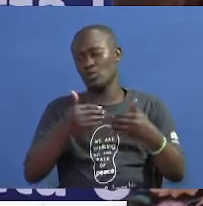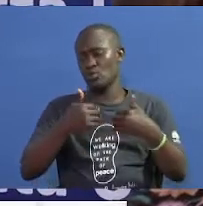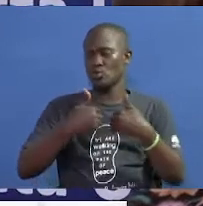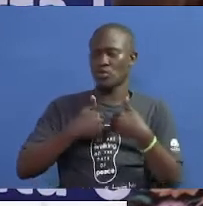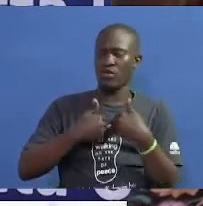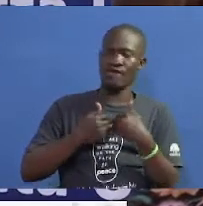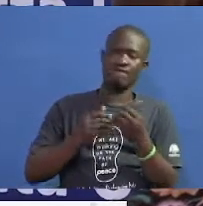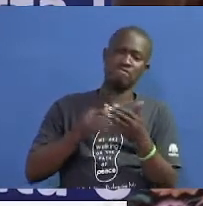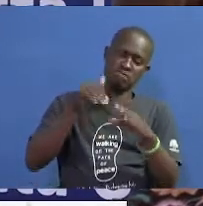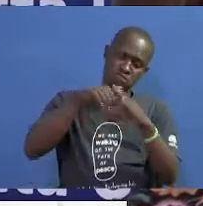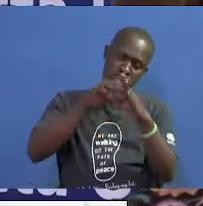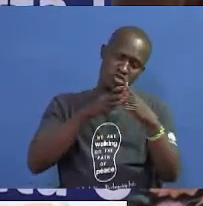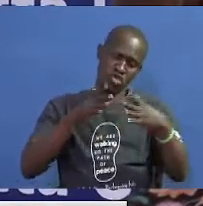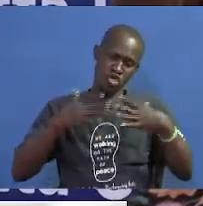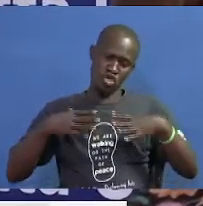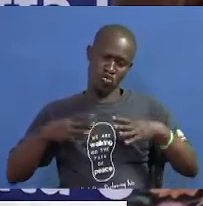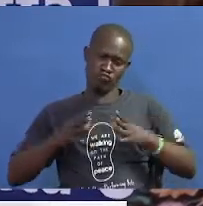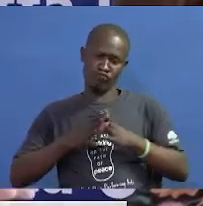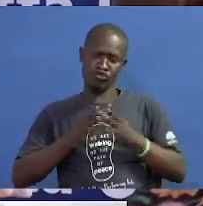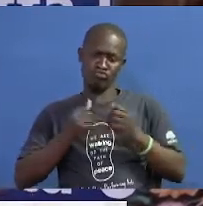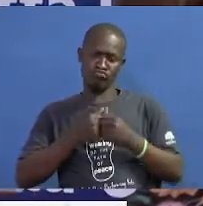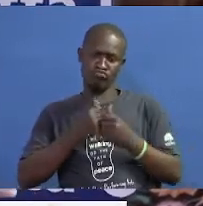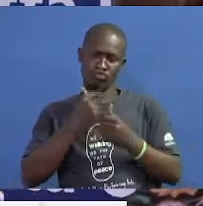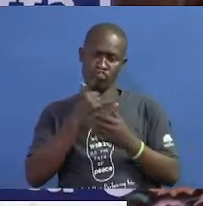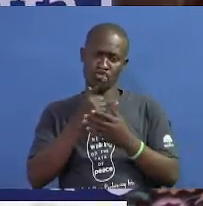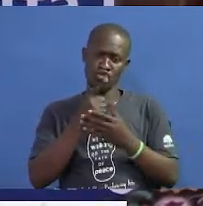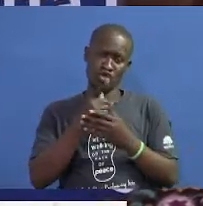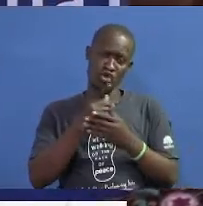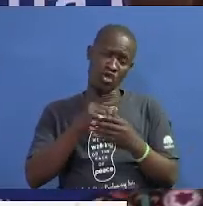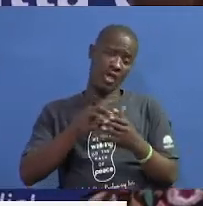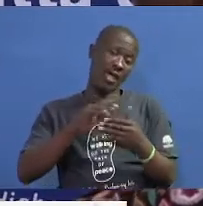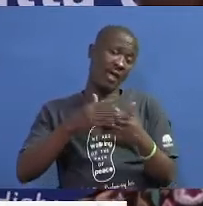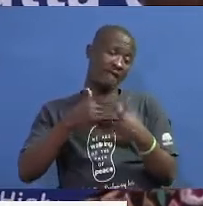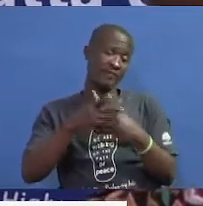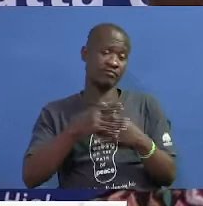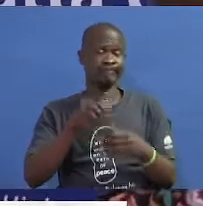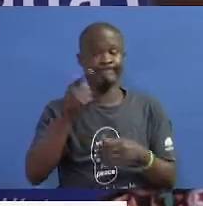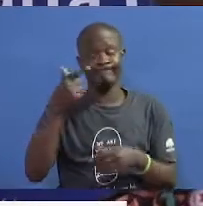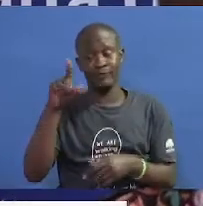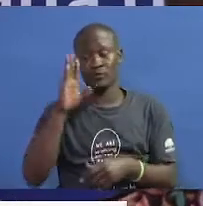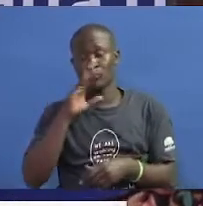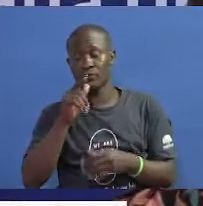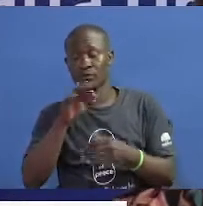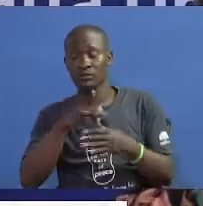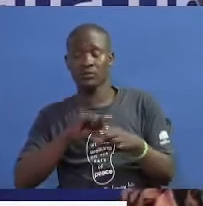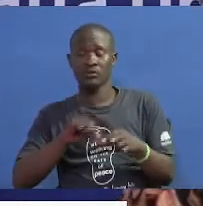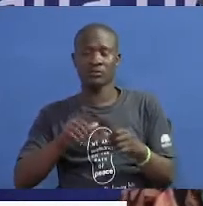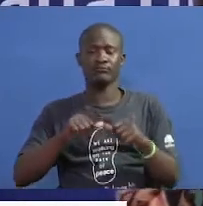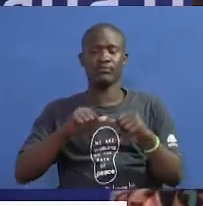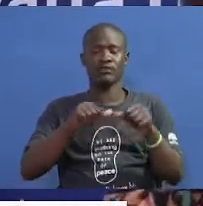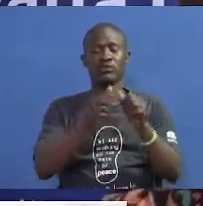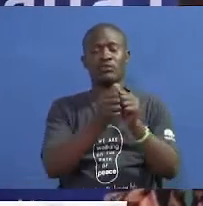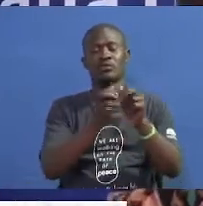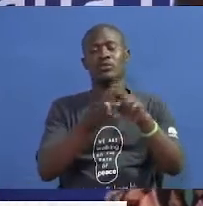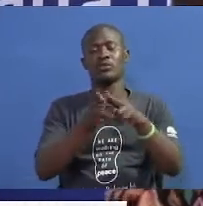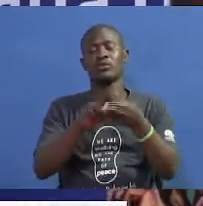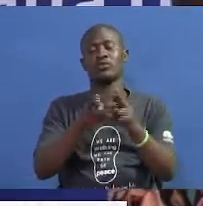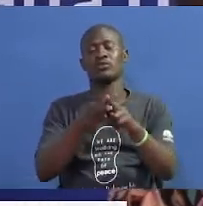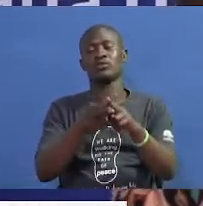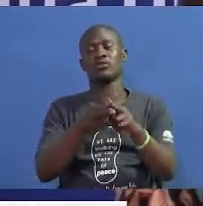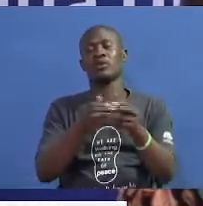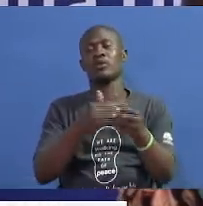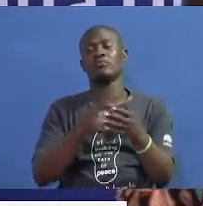have in-person feedback like we do these sessions, but after we go, we want to continue that relationship and